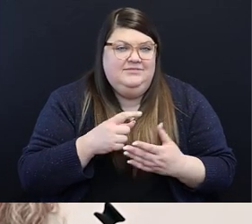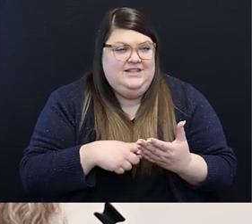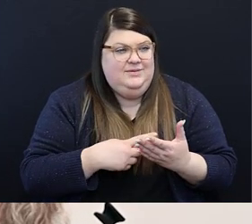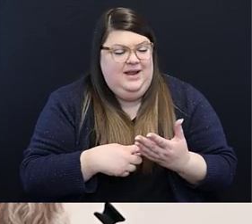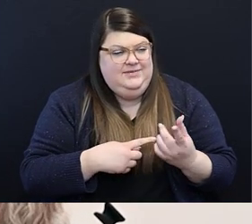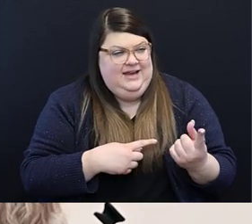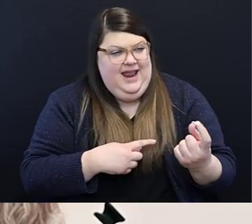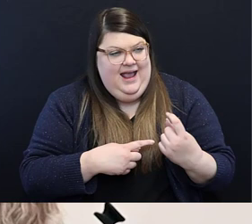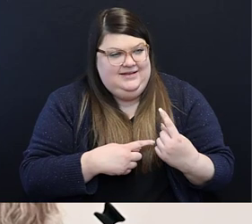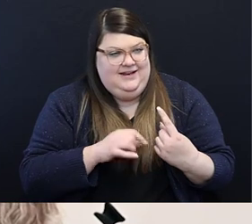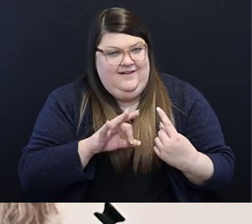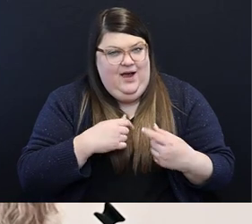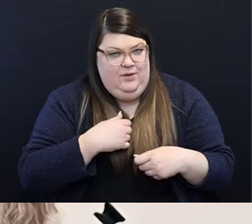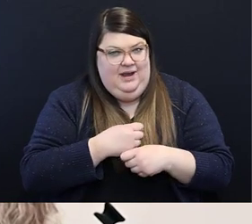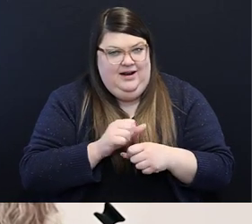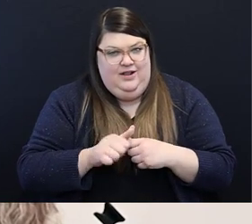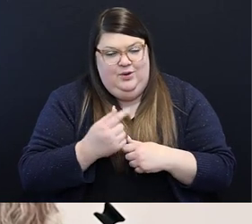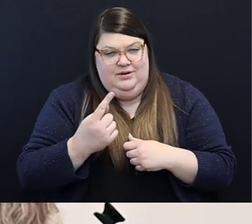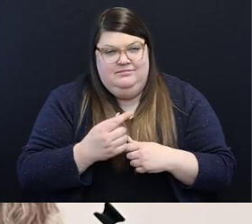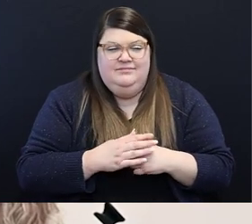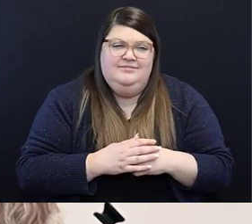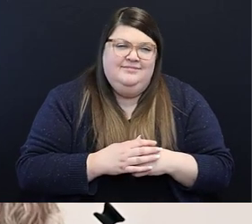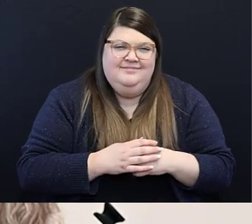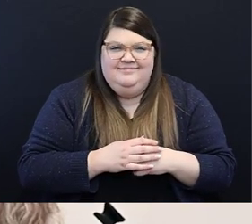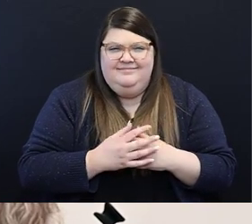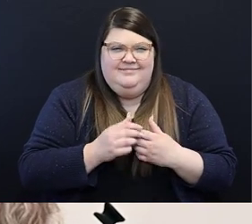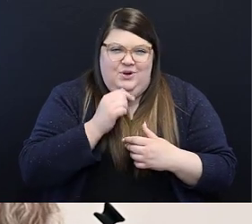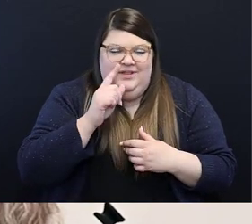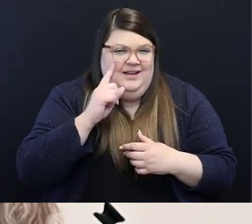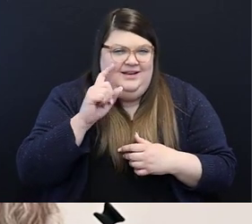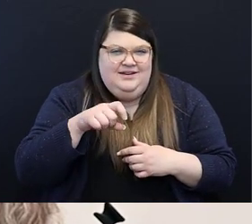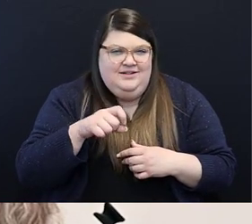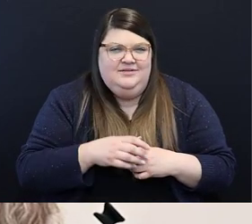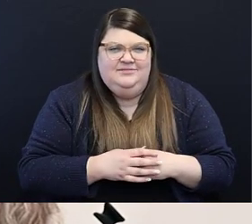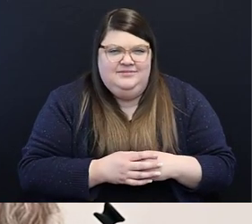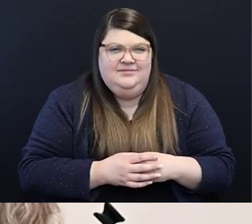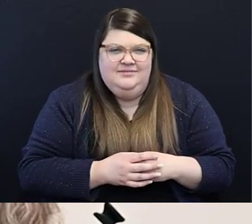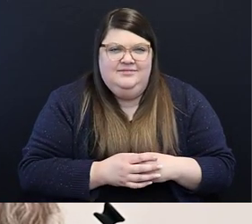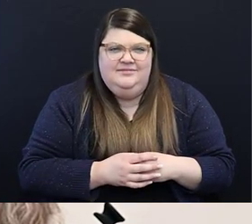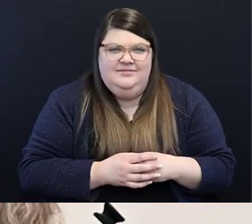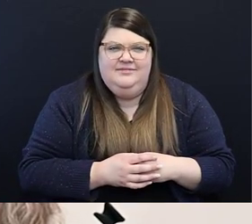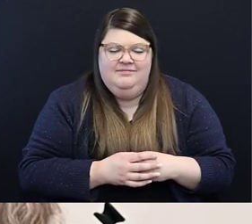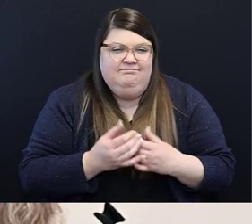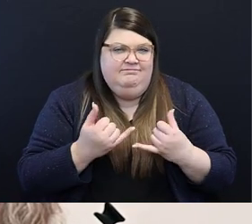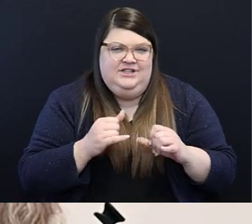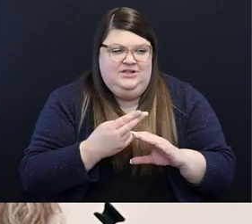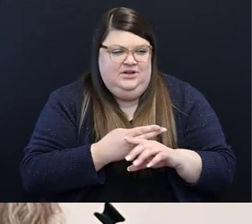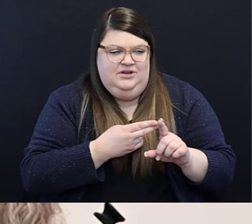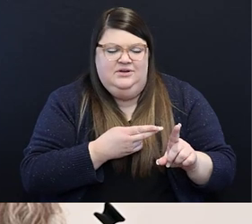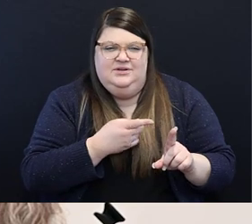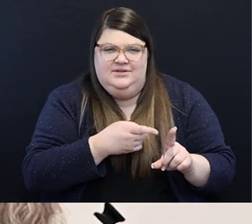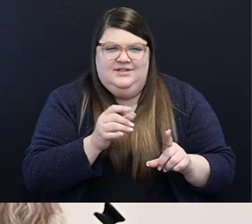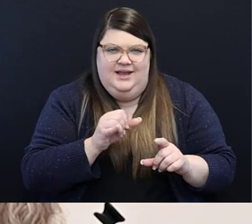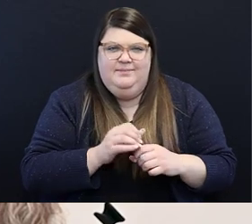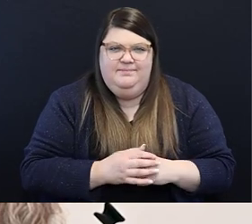Sometimes I get asked if I would make another one, and I don't think I need to. I still can use this one.